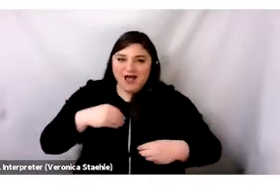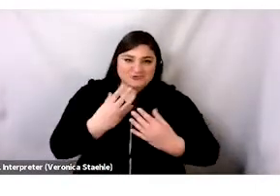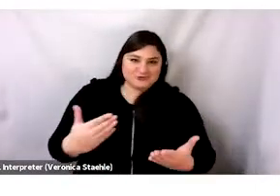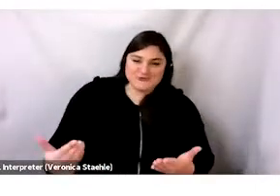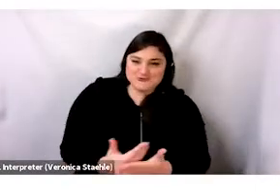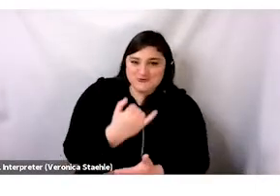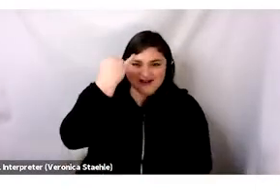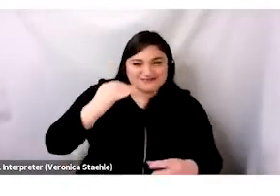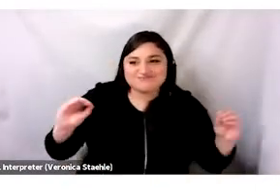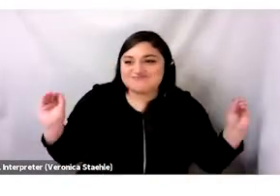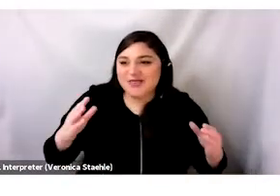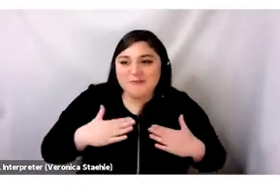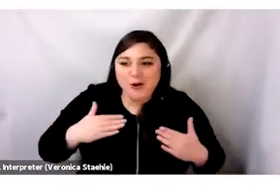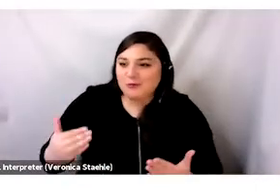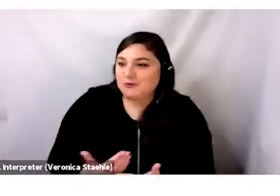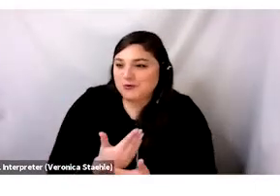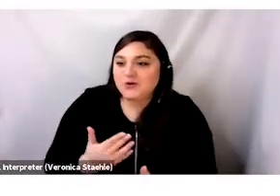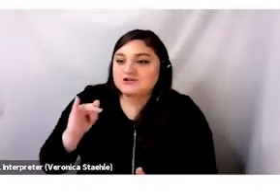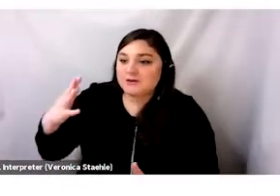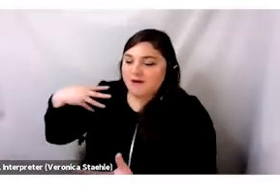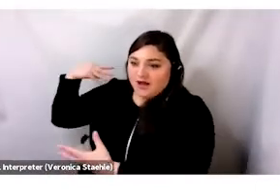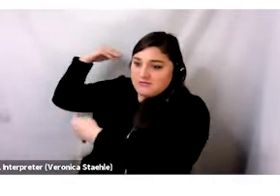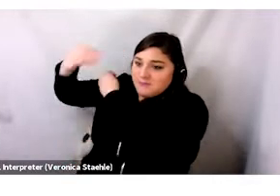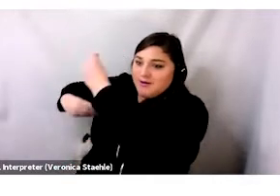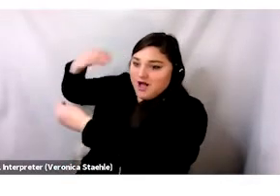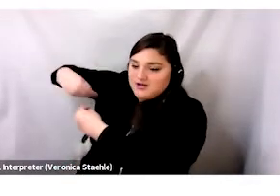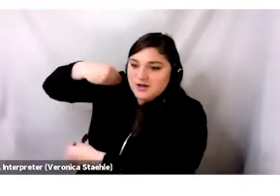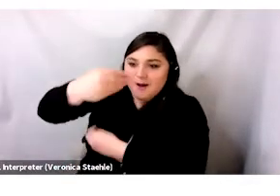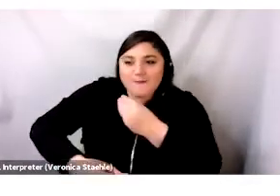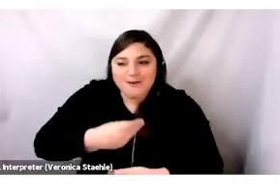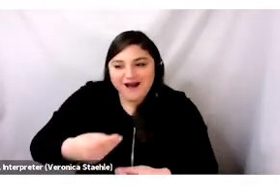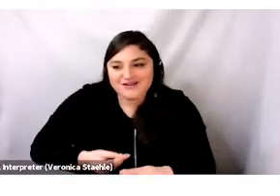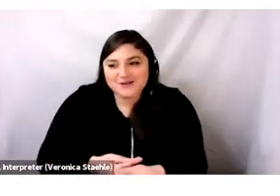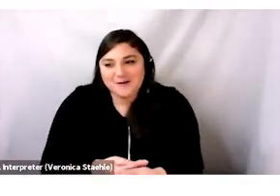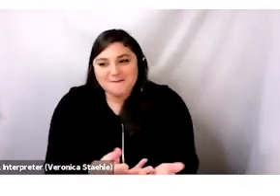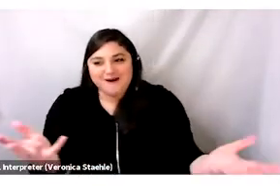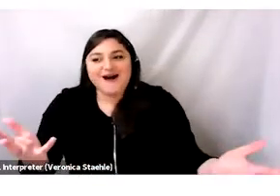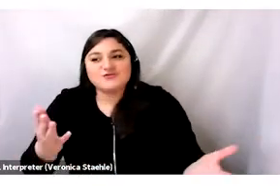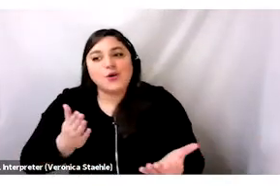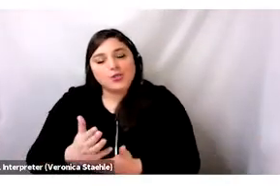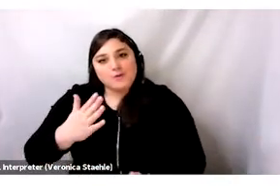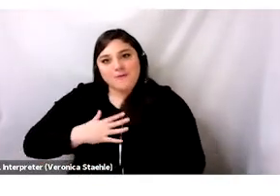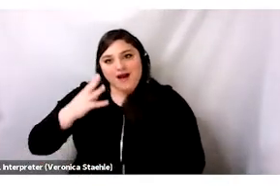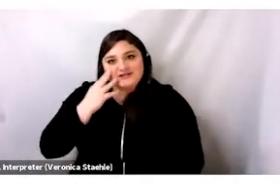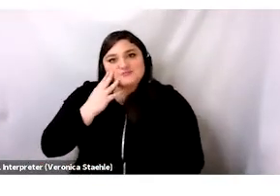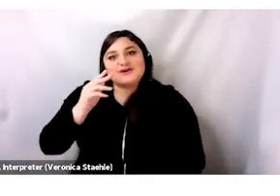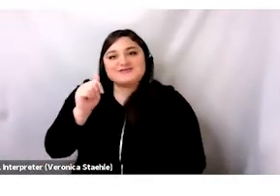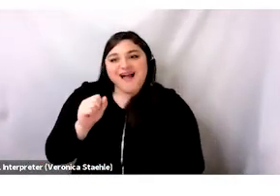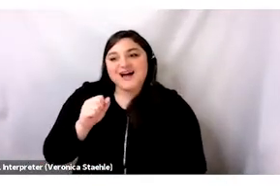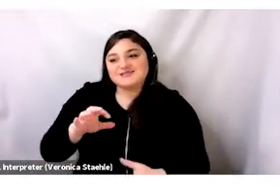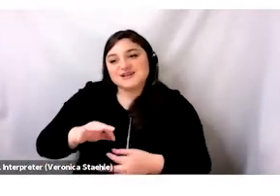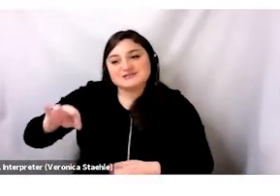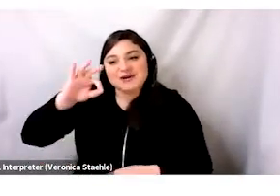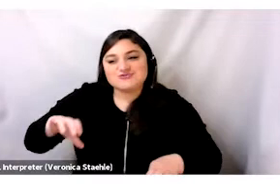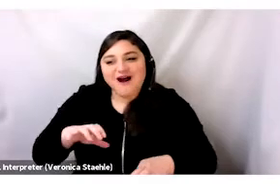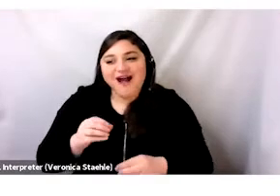generation to the next what I have learned so far in my own journey as a spiritual activist.